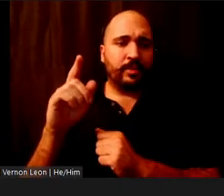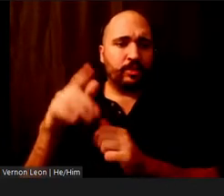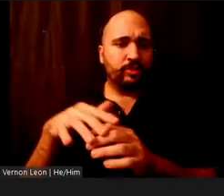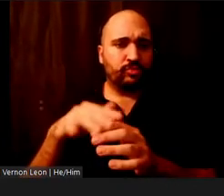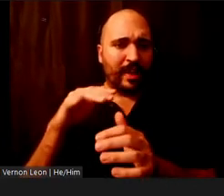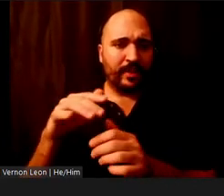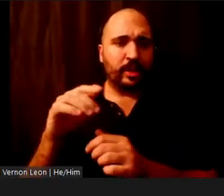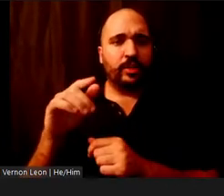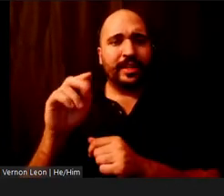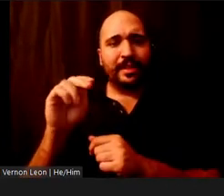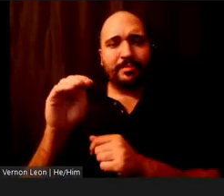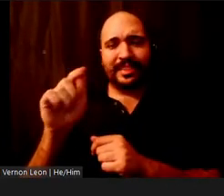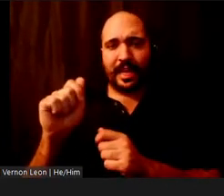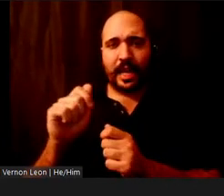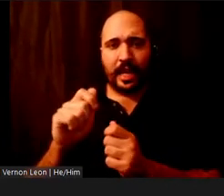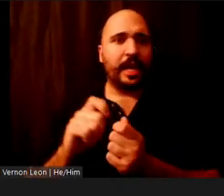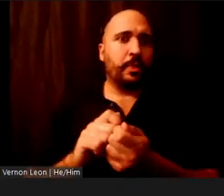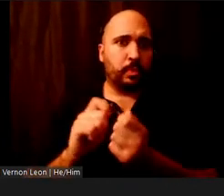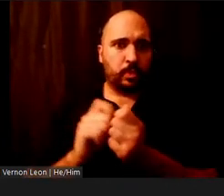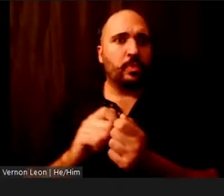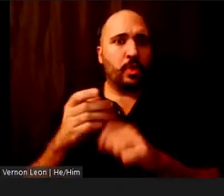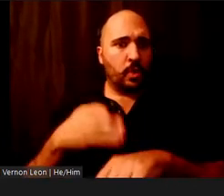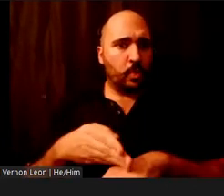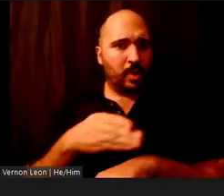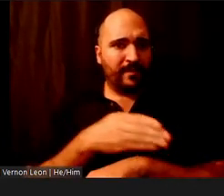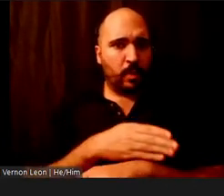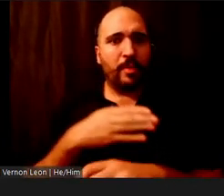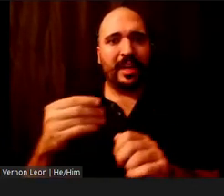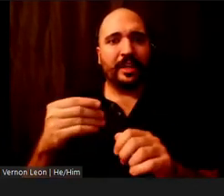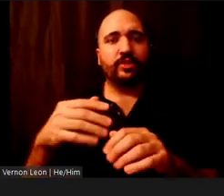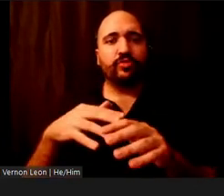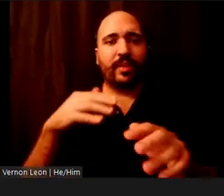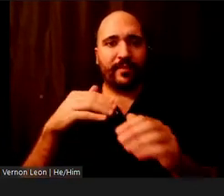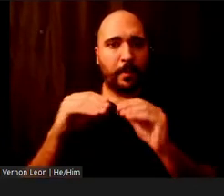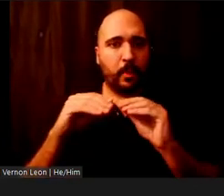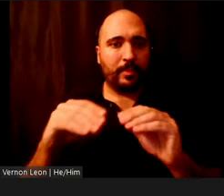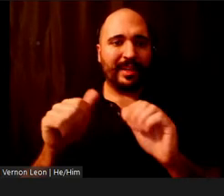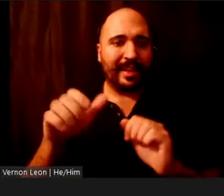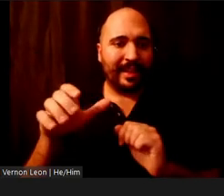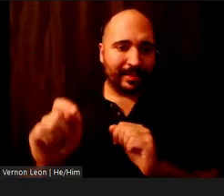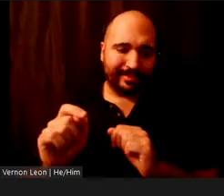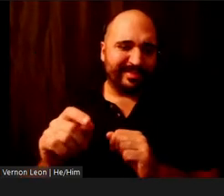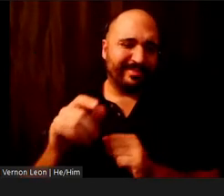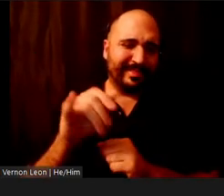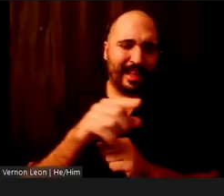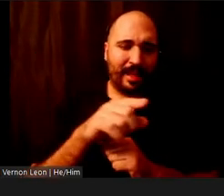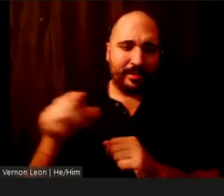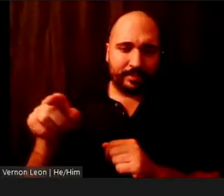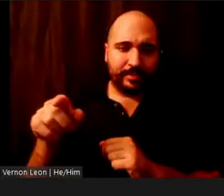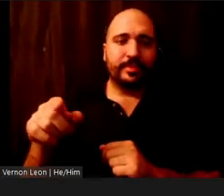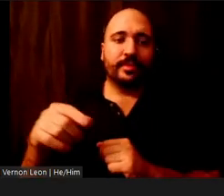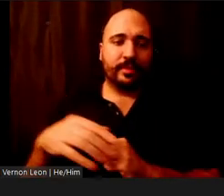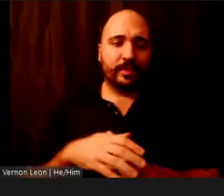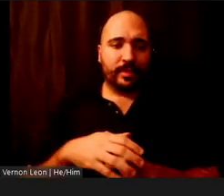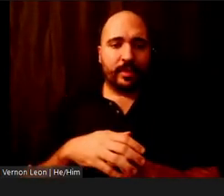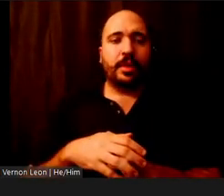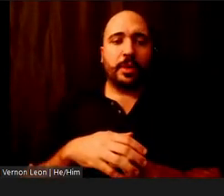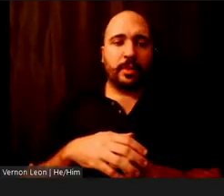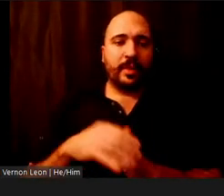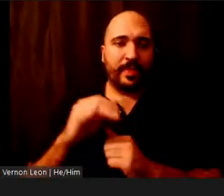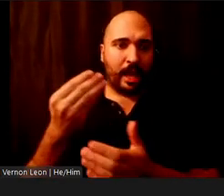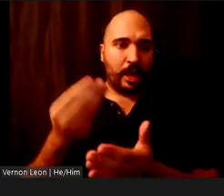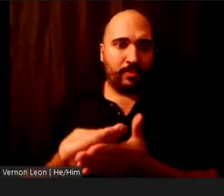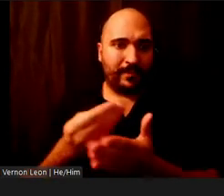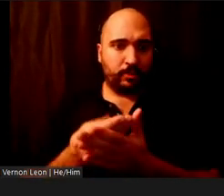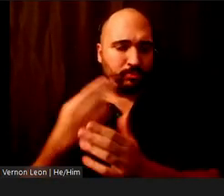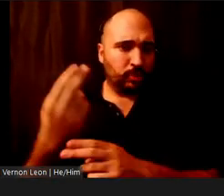Federal Highway Administration, this act would entail vehicles entering or remaining in the Manhattan Central Business District to be Net revenues would be